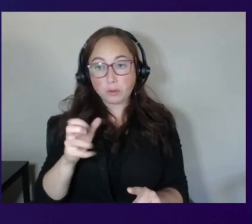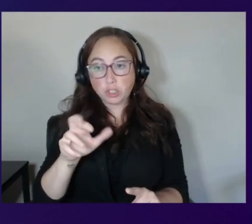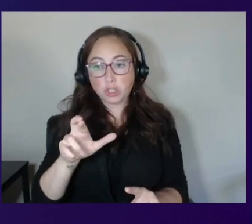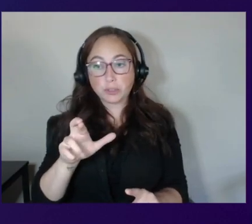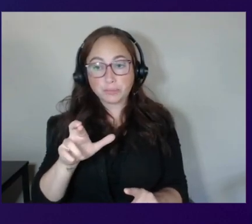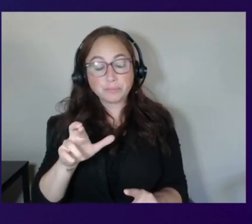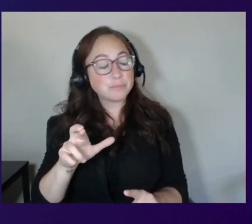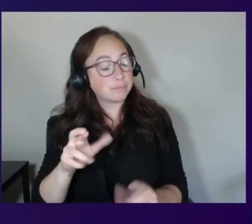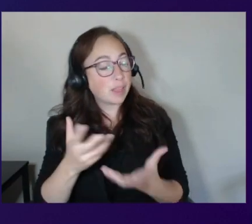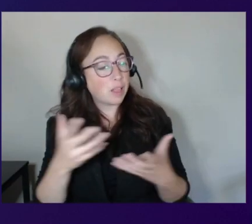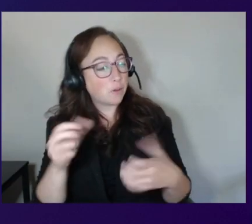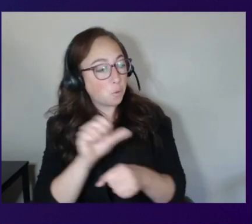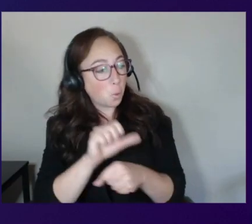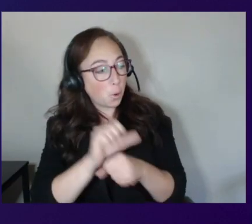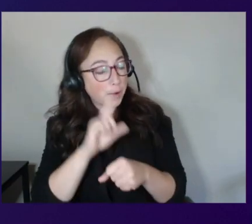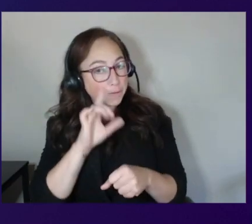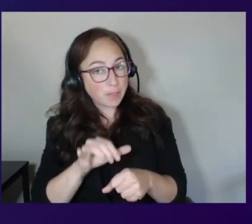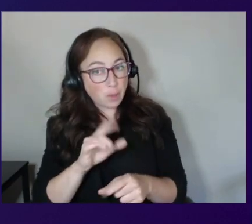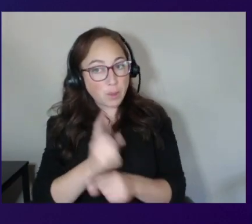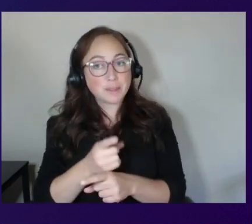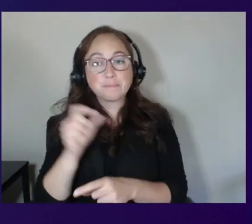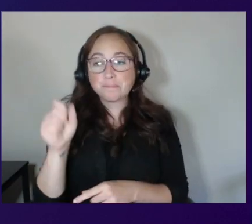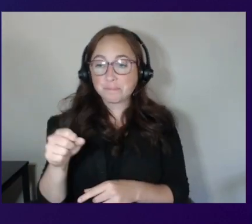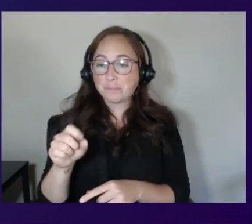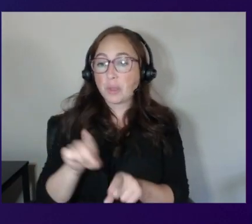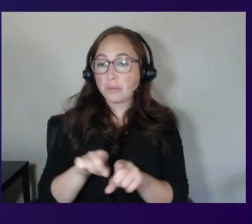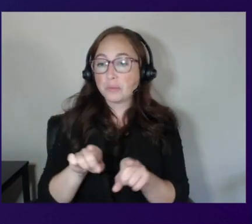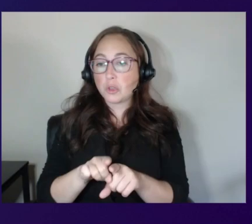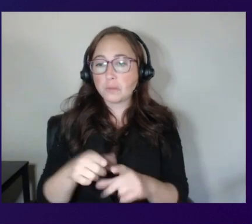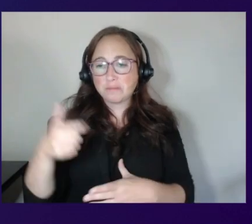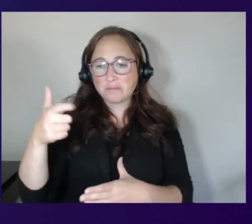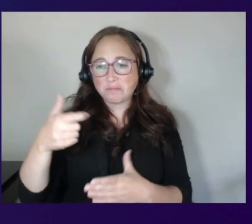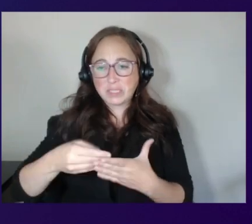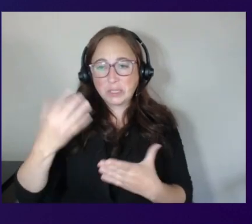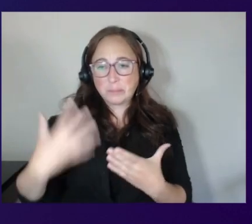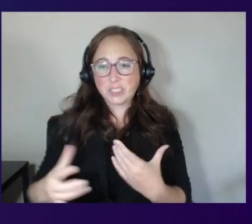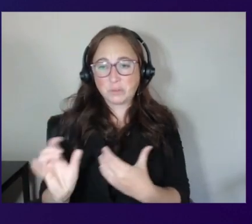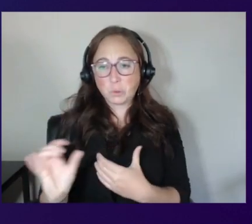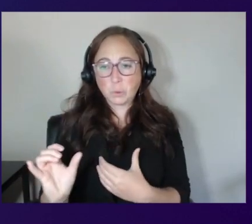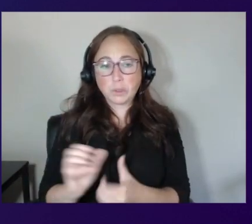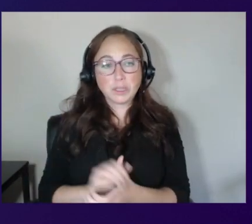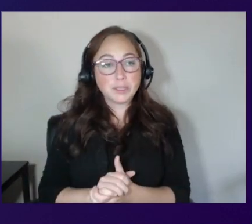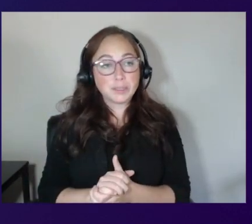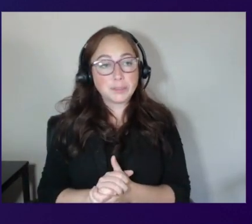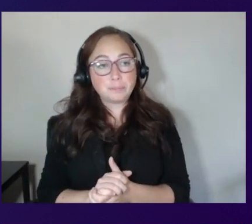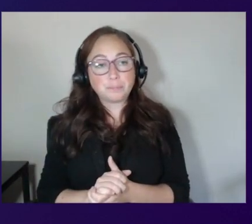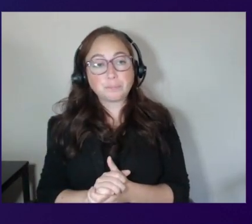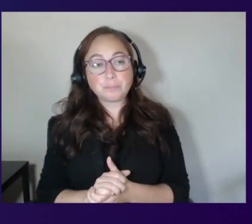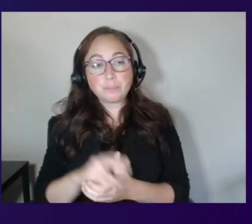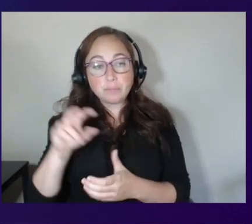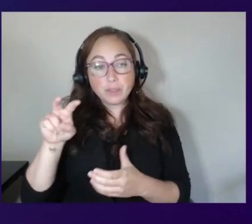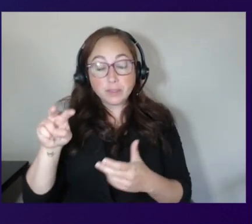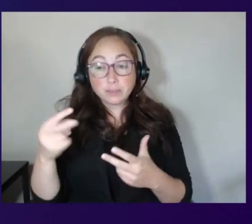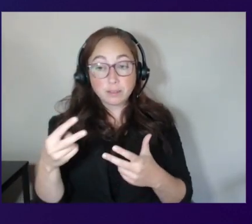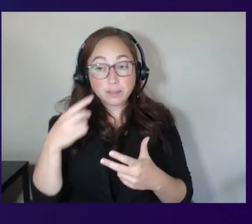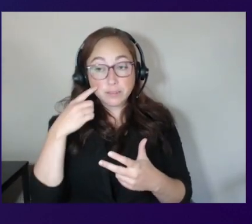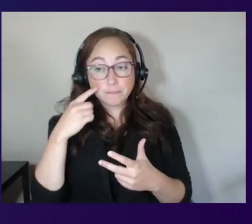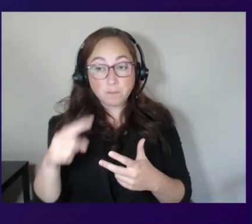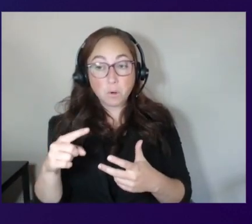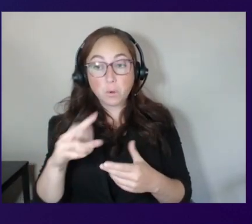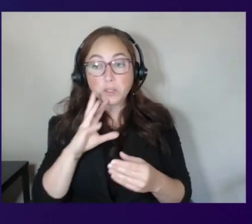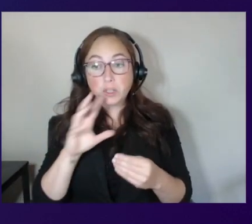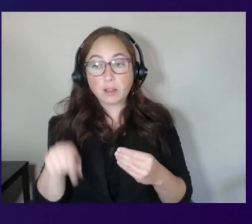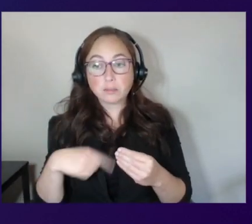and work to do all that. Absolutely. And there's also a lot of cost that comes with that. Yeah. The second is for, so we talk to a lot of customers who